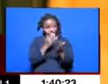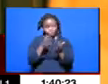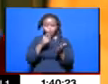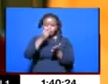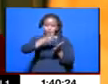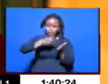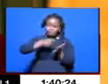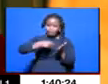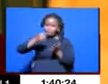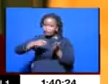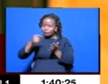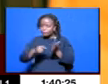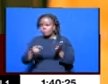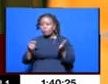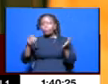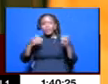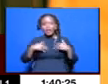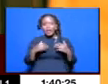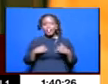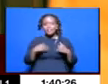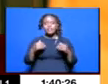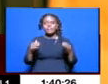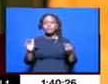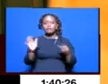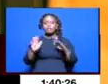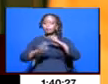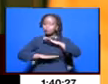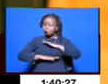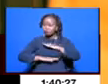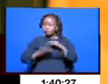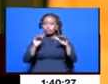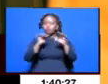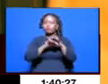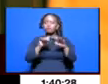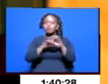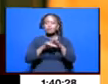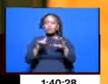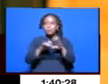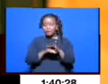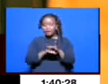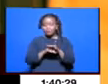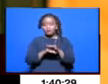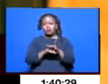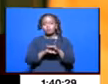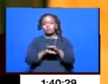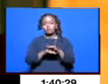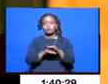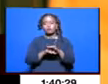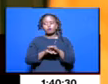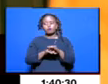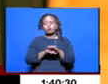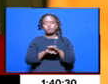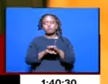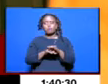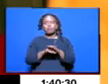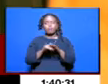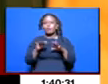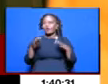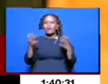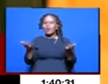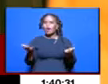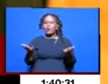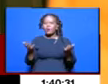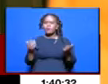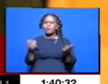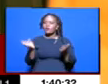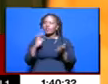was constitutionally and properly so constituted, how on earth can we then